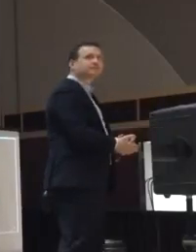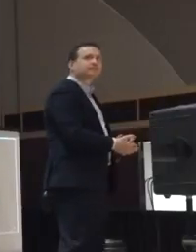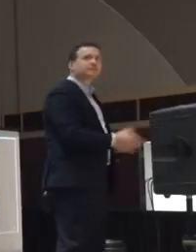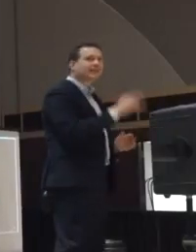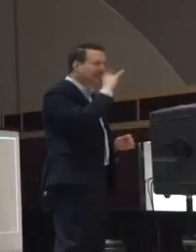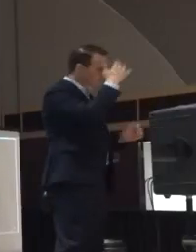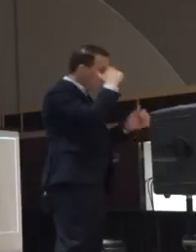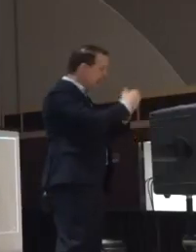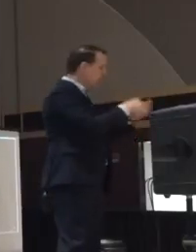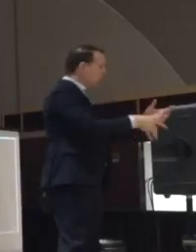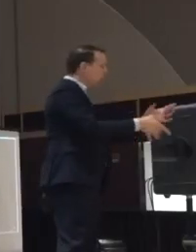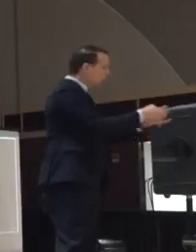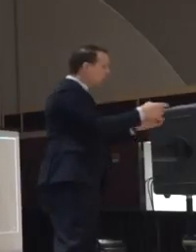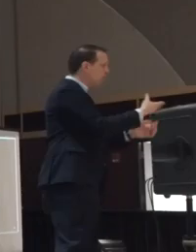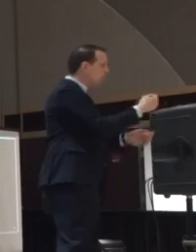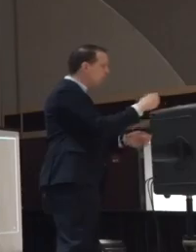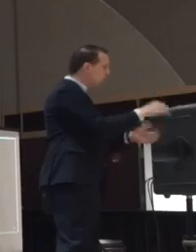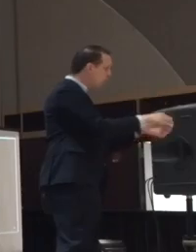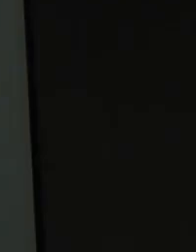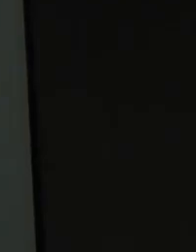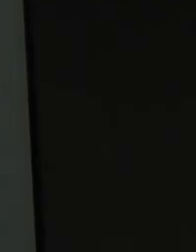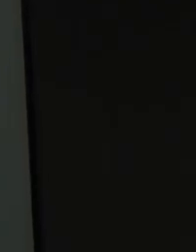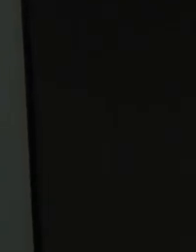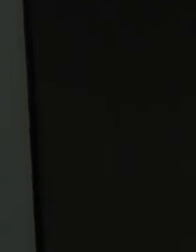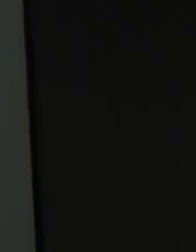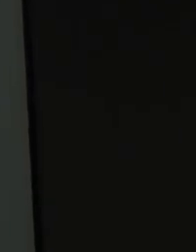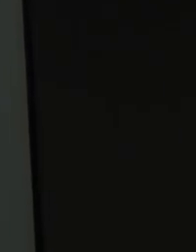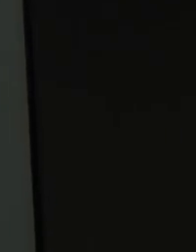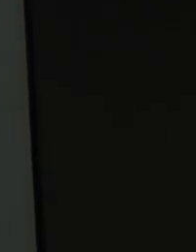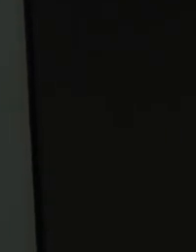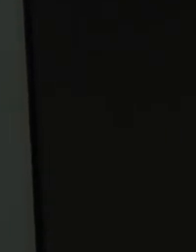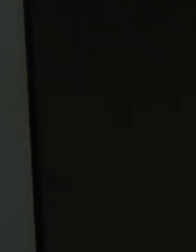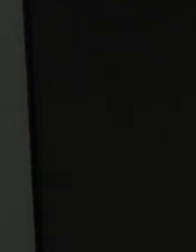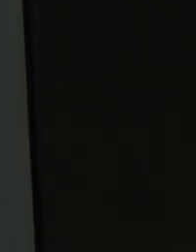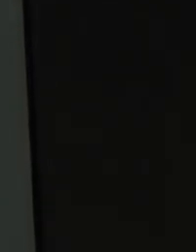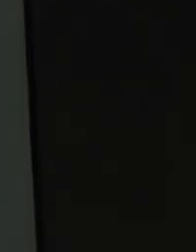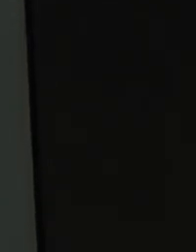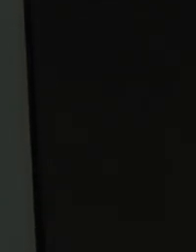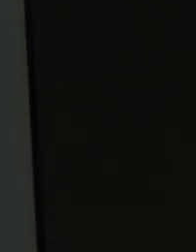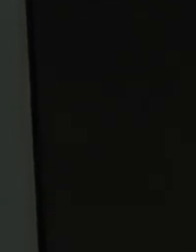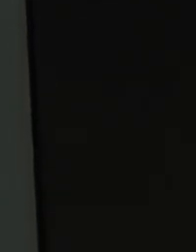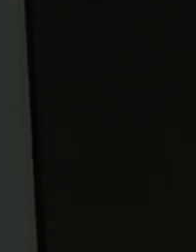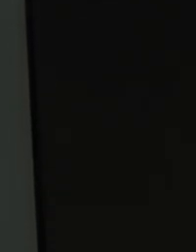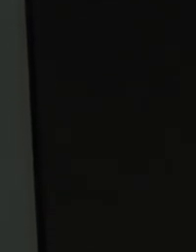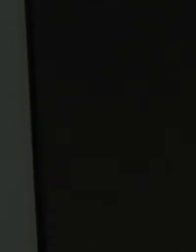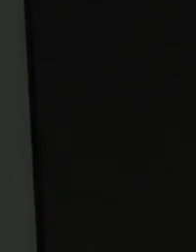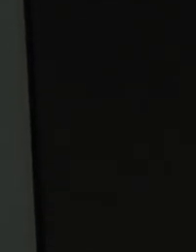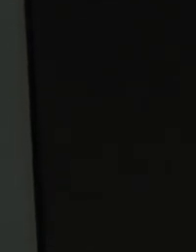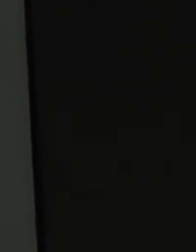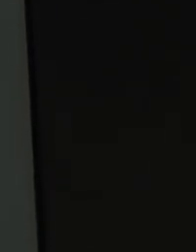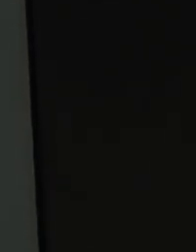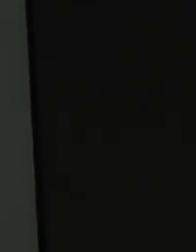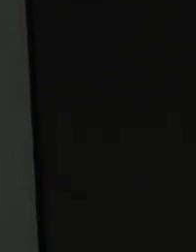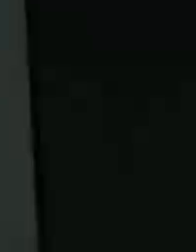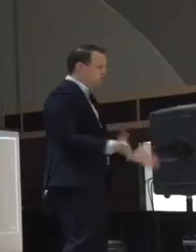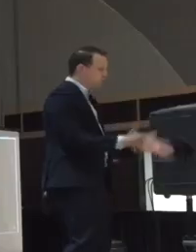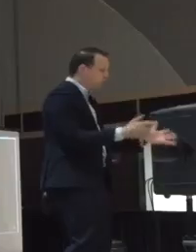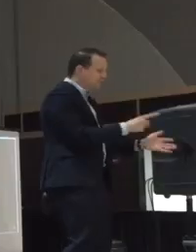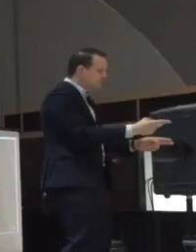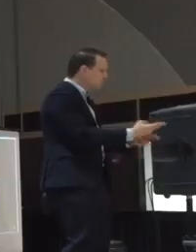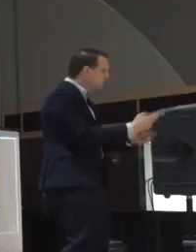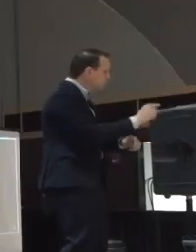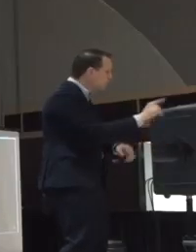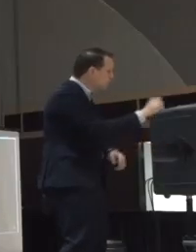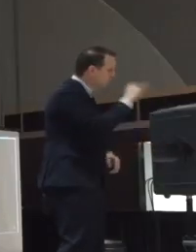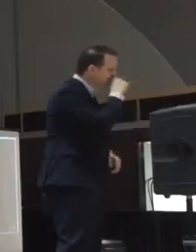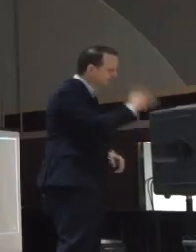that don't know how to hook up garden hoses, totally removed from the practical. We gotta get kids using tools. We